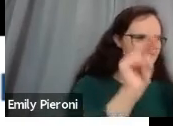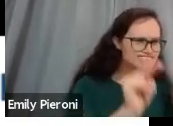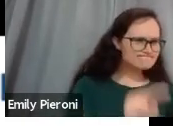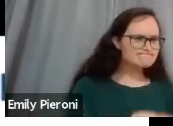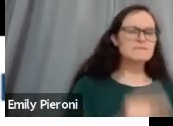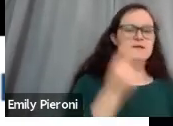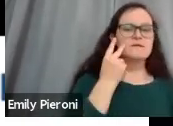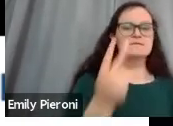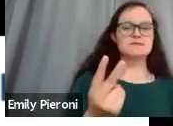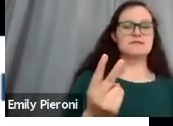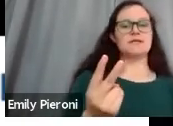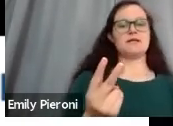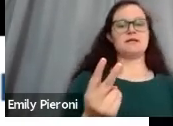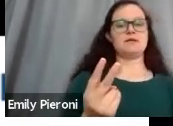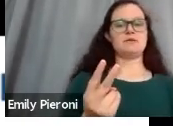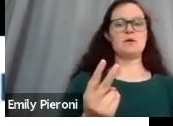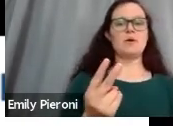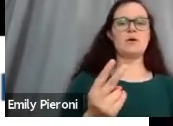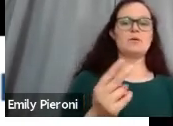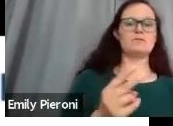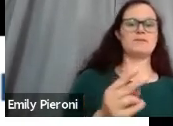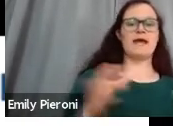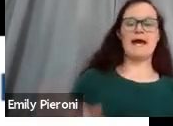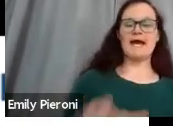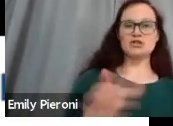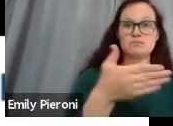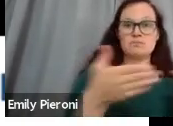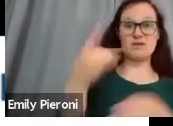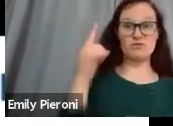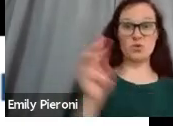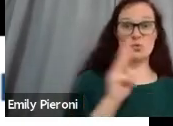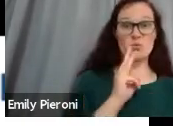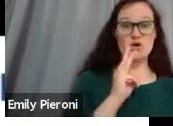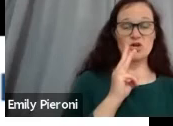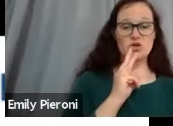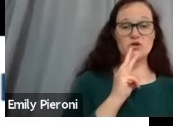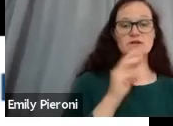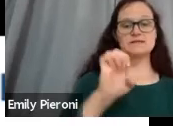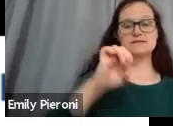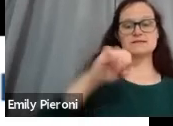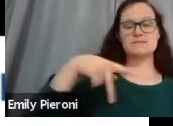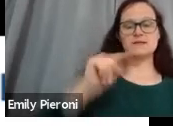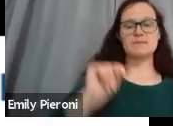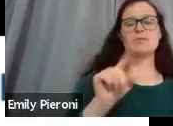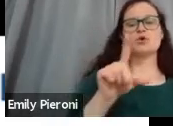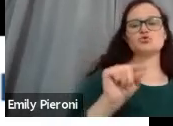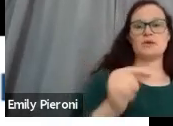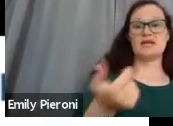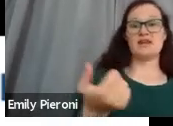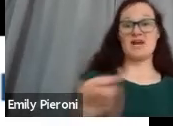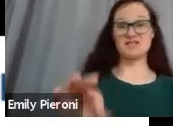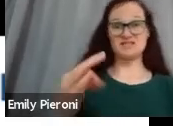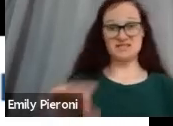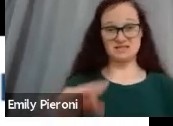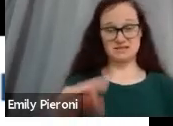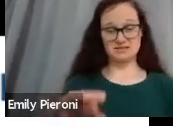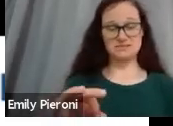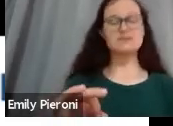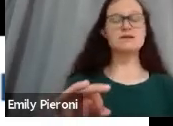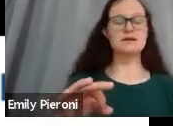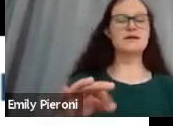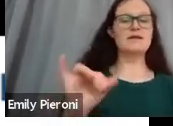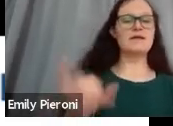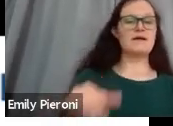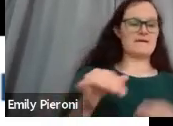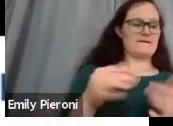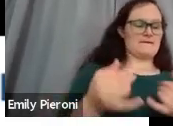action plan came out from the EPA in September 2019, and the final plan, that was the draft, the final plan came out